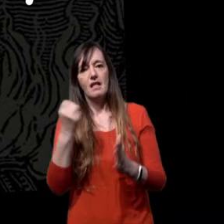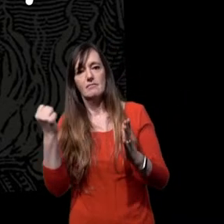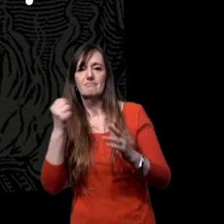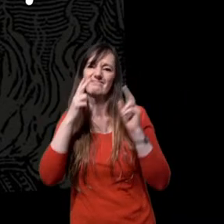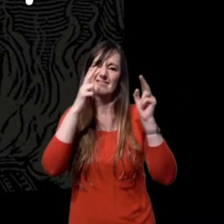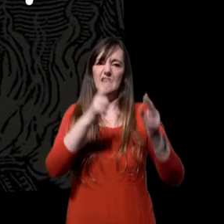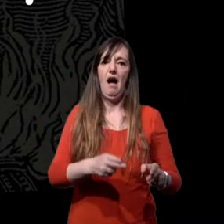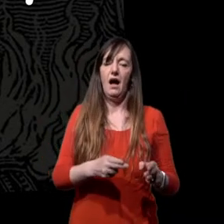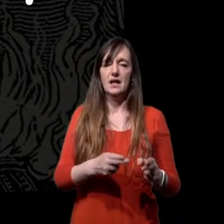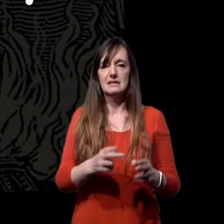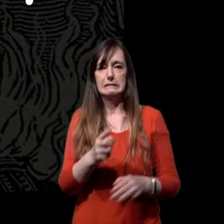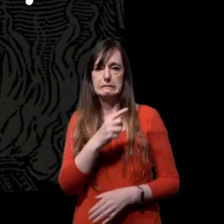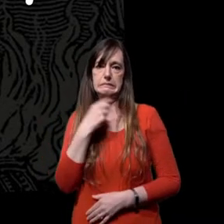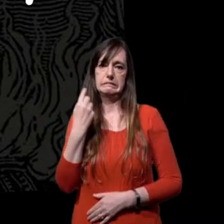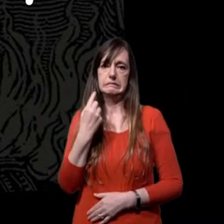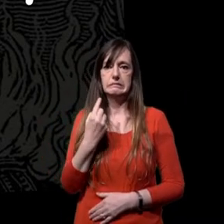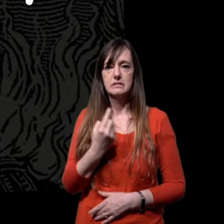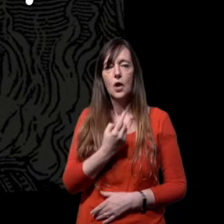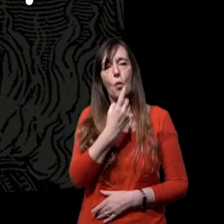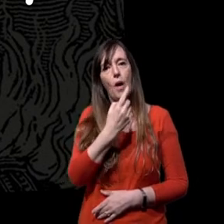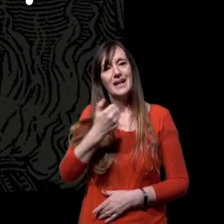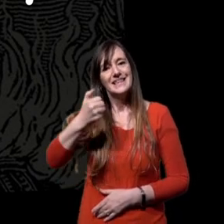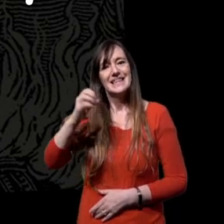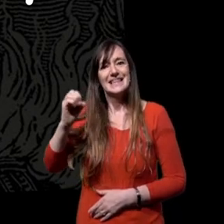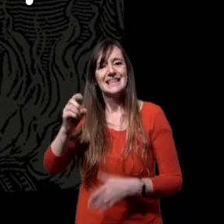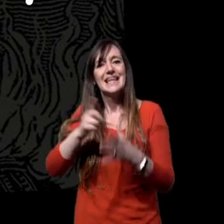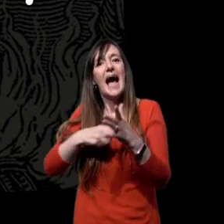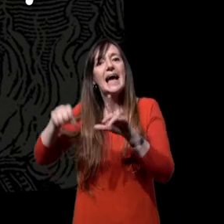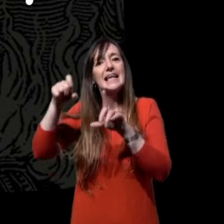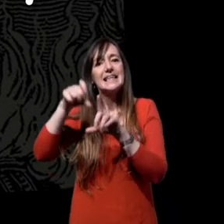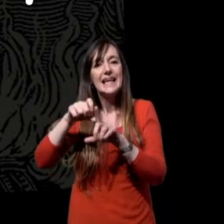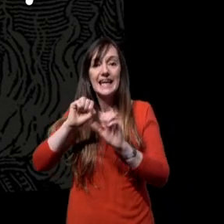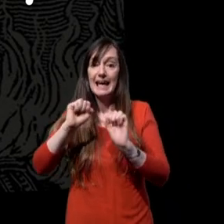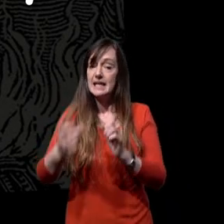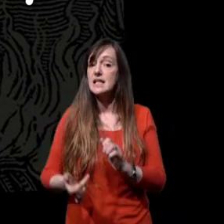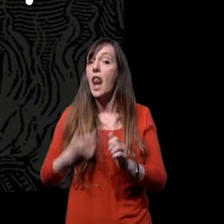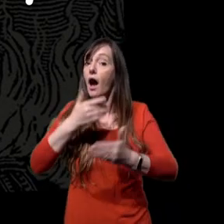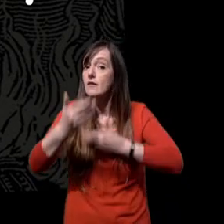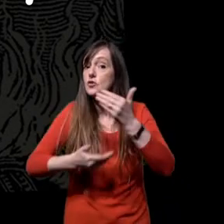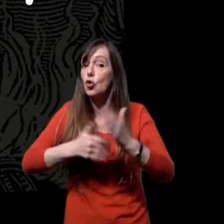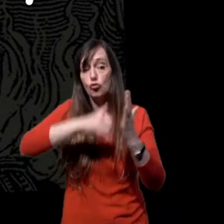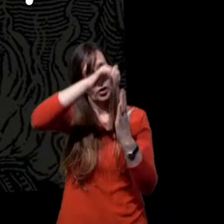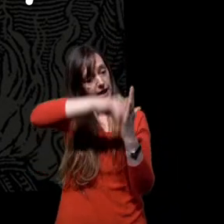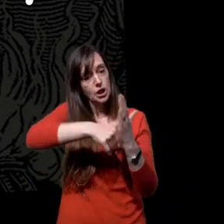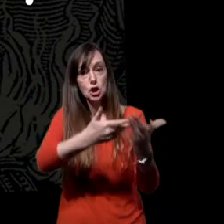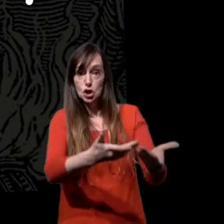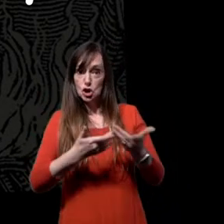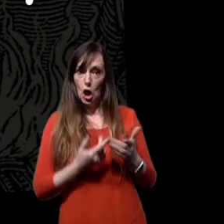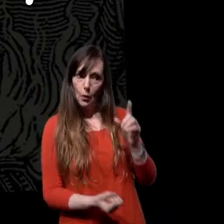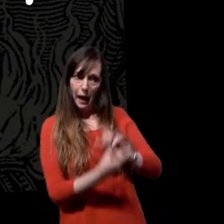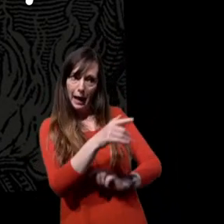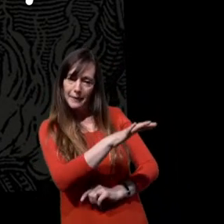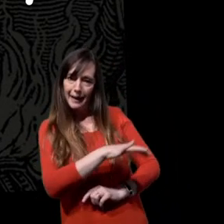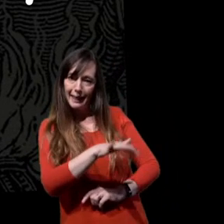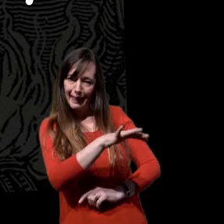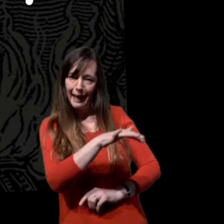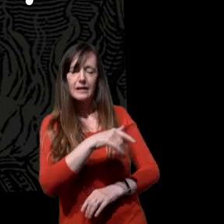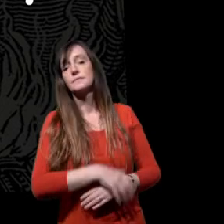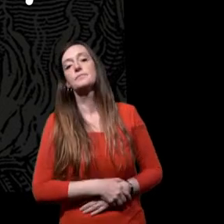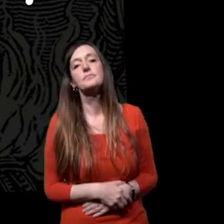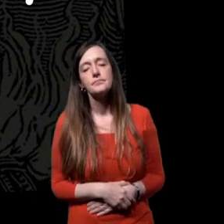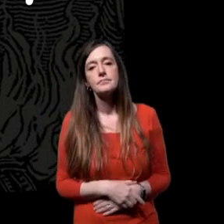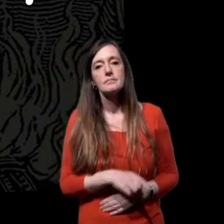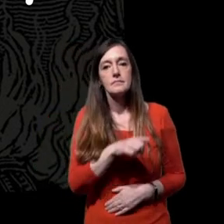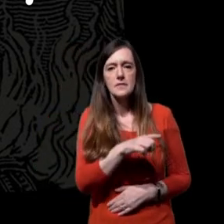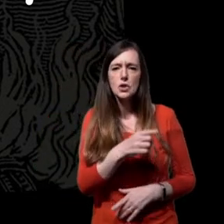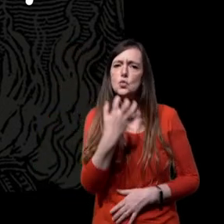tells us a lot about what was going on in this town. The church in Smyrna later recorded that